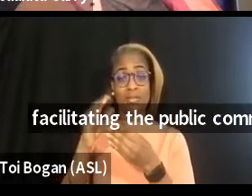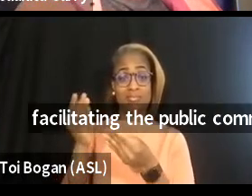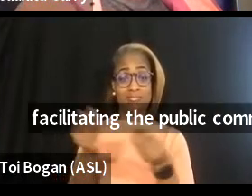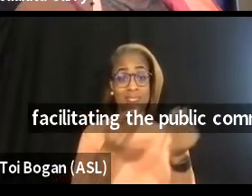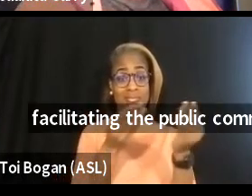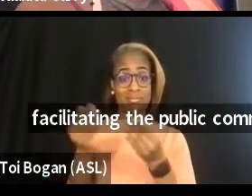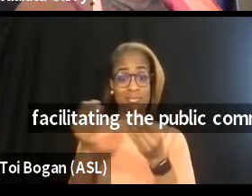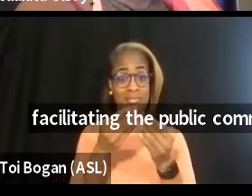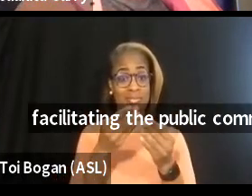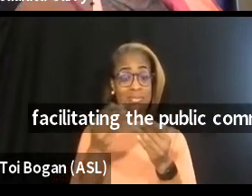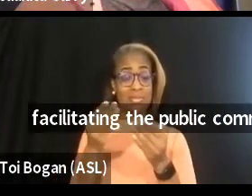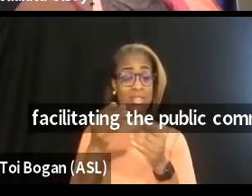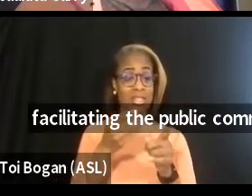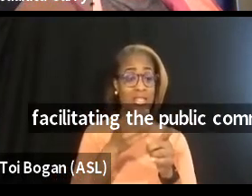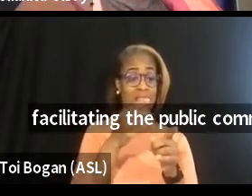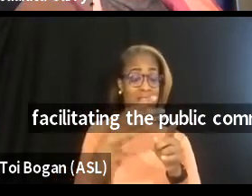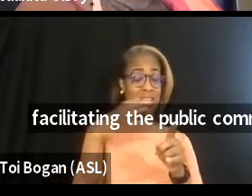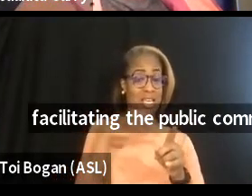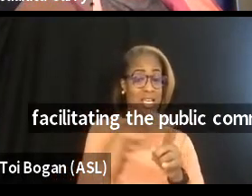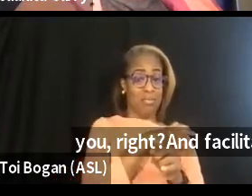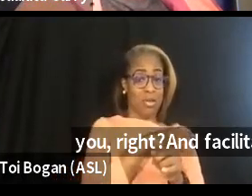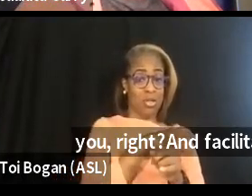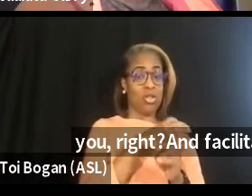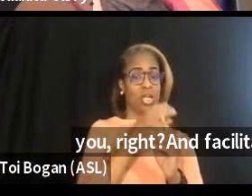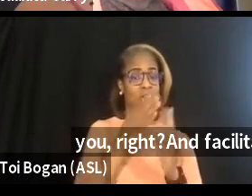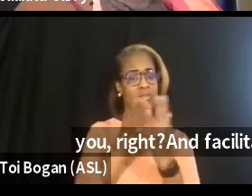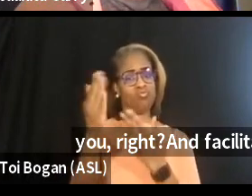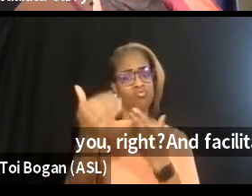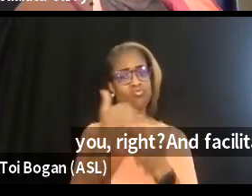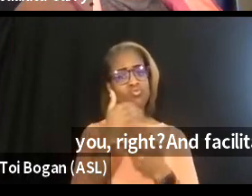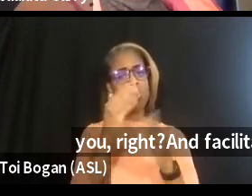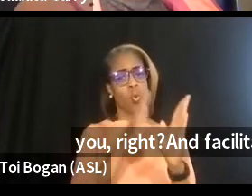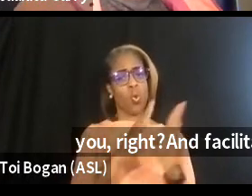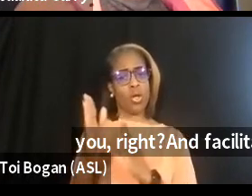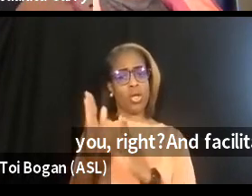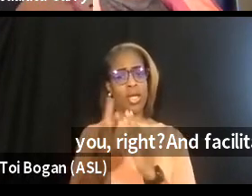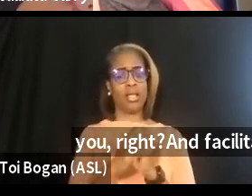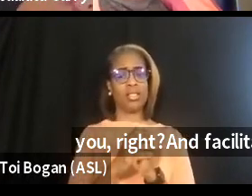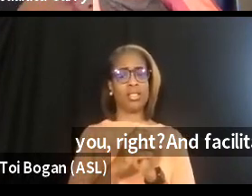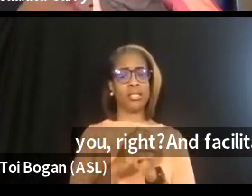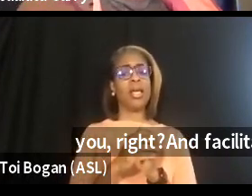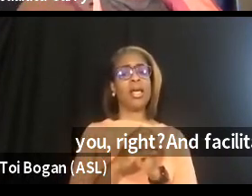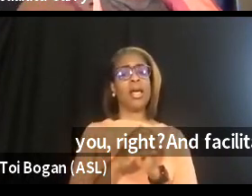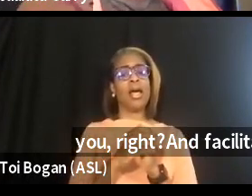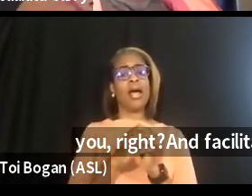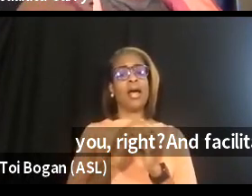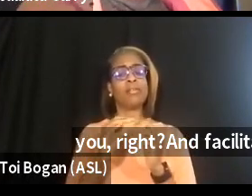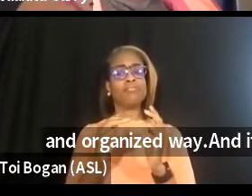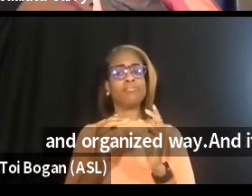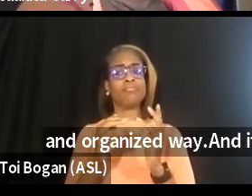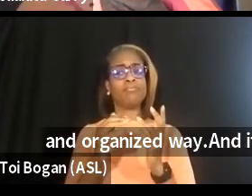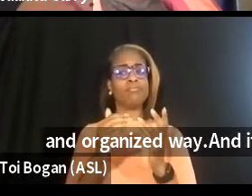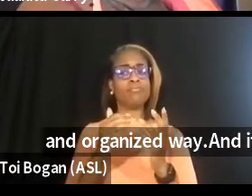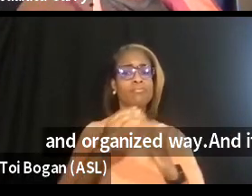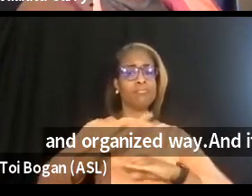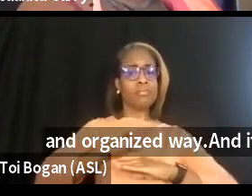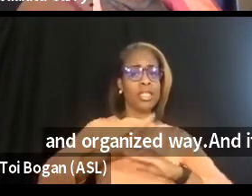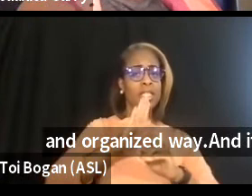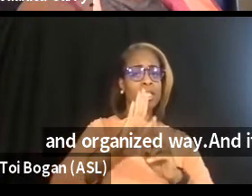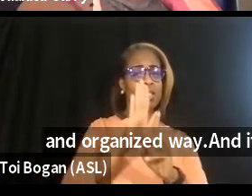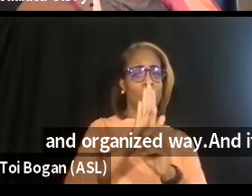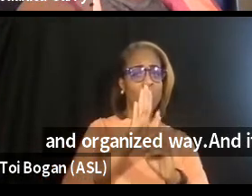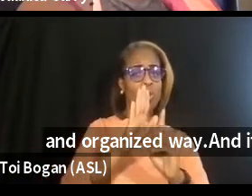in a transparent and organized way. And it's about meeting your needs and making sure that the public can either in written